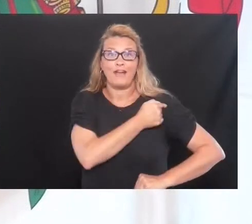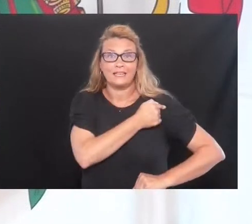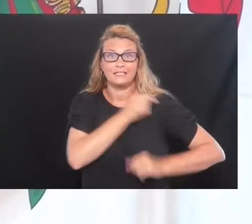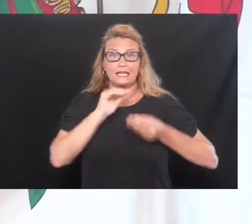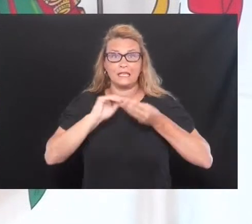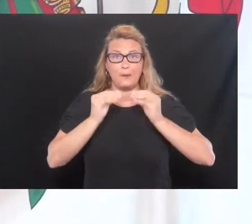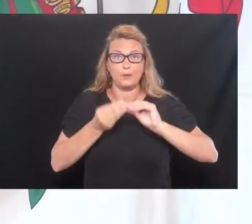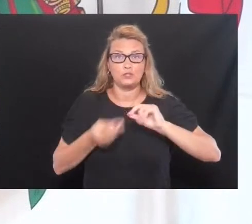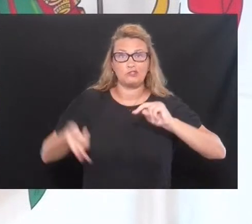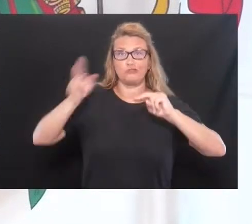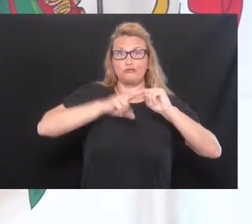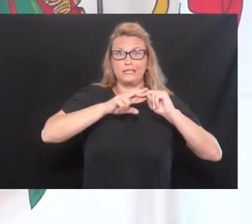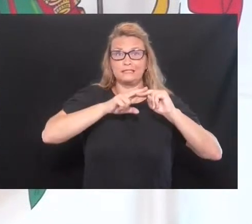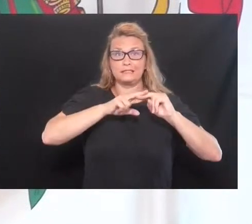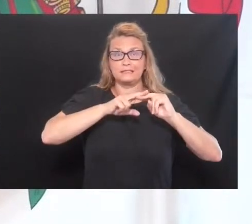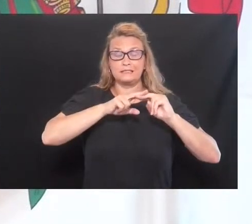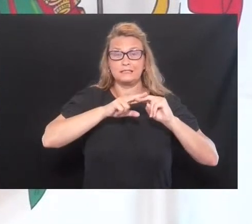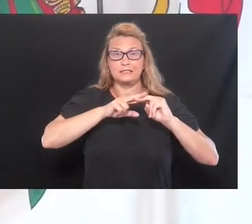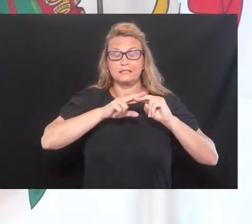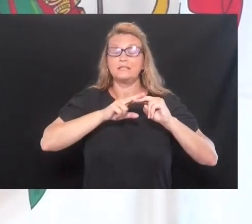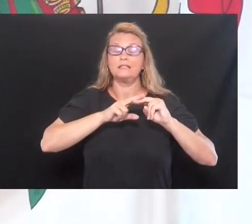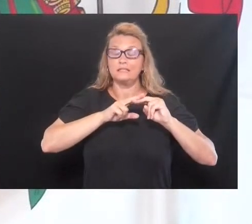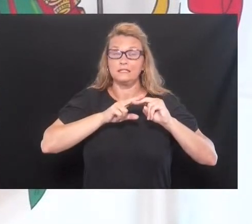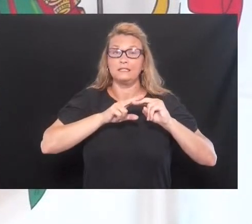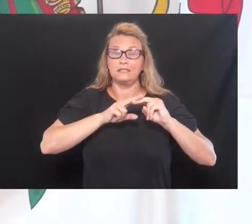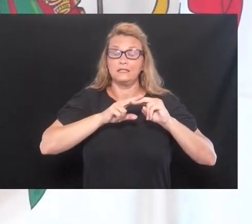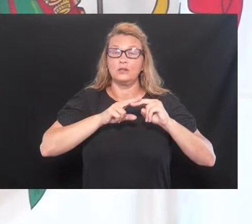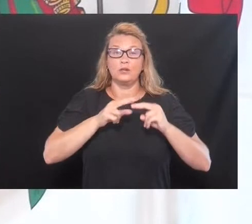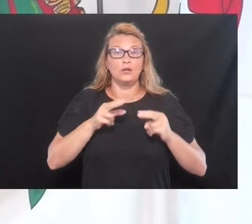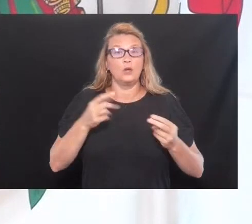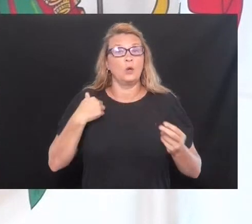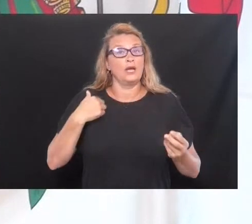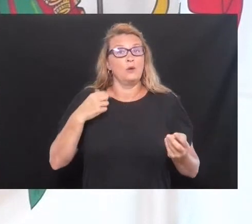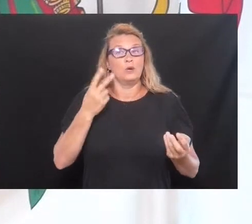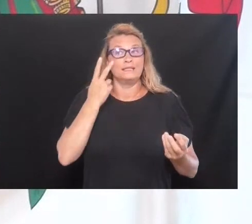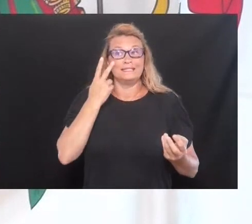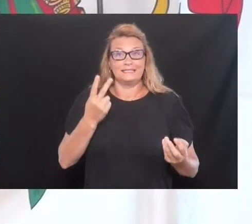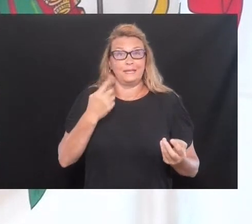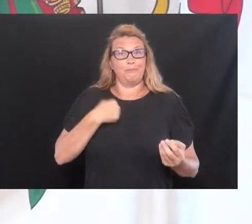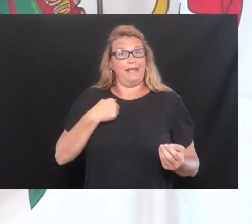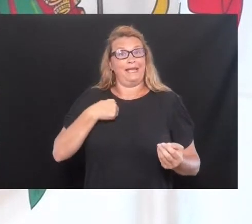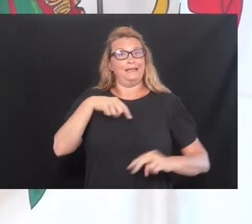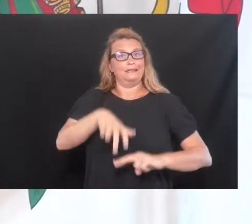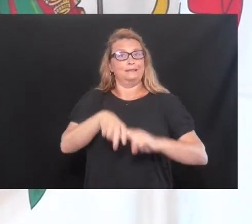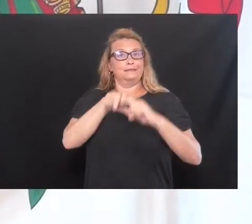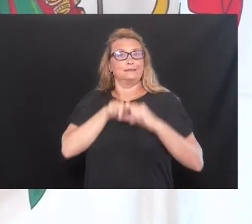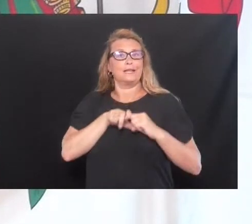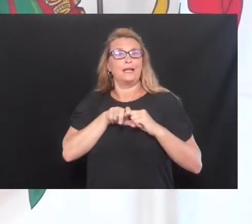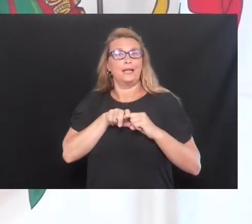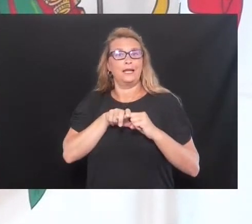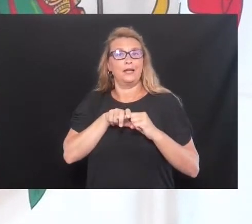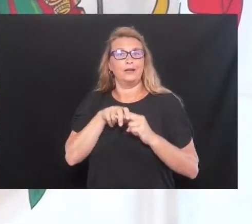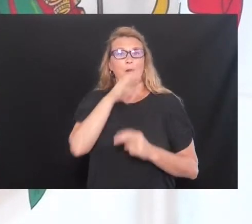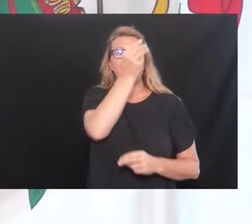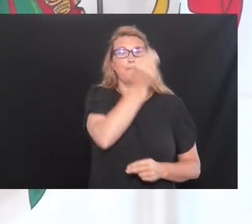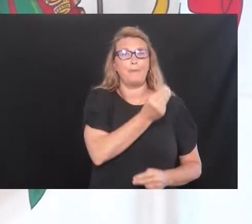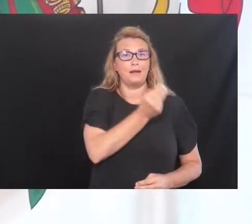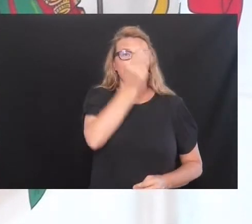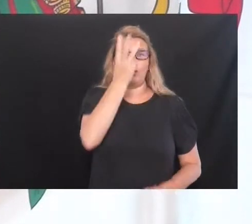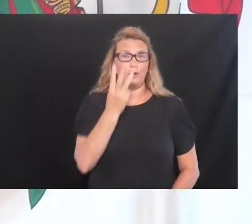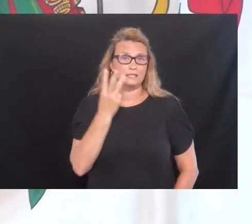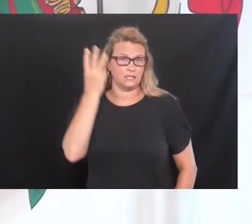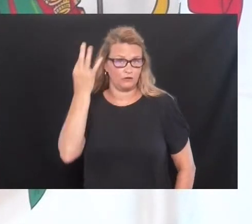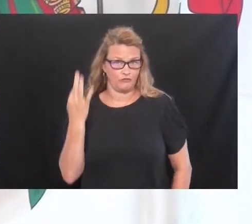and continue to get it higher and higher and higher, you're going to have me sit here in front of you every Monday, Wednesday, and Friday